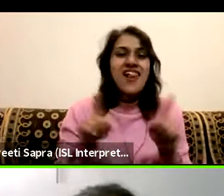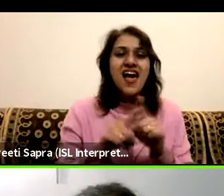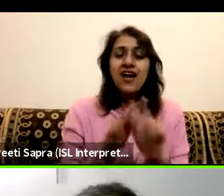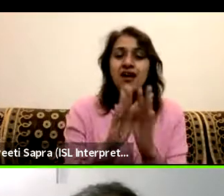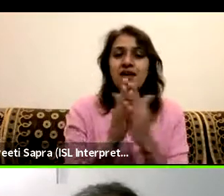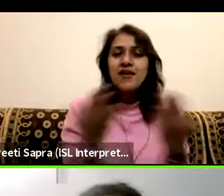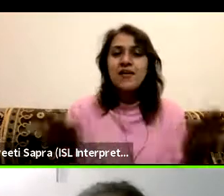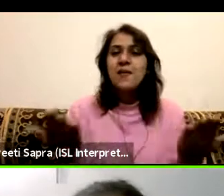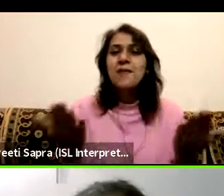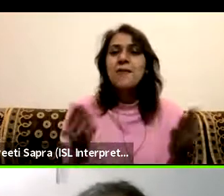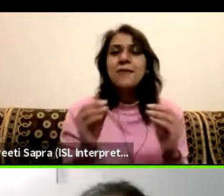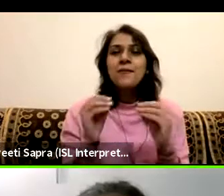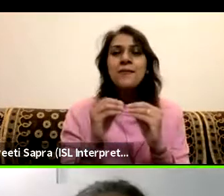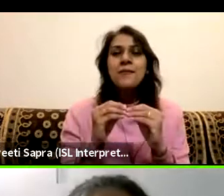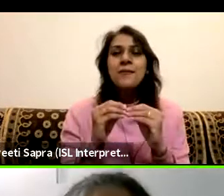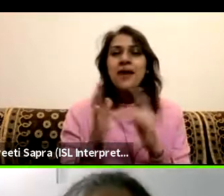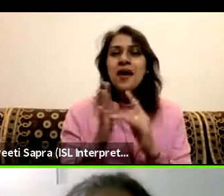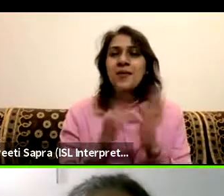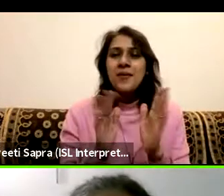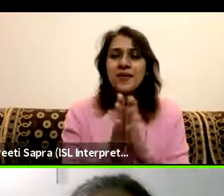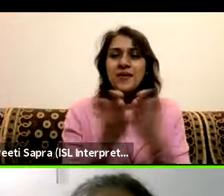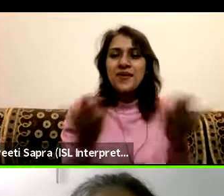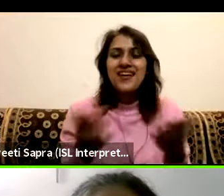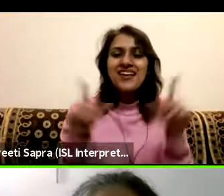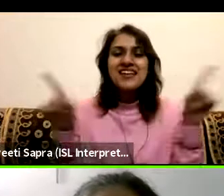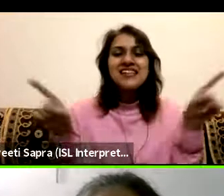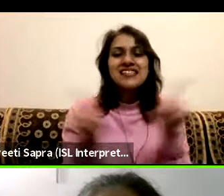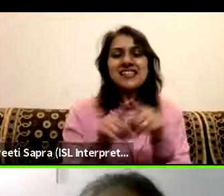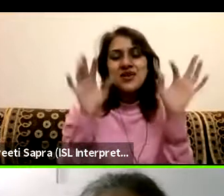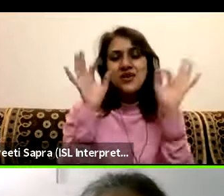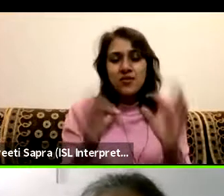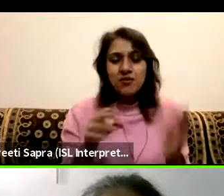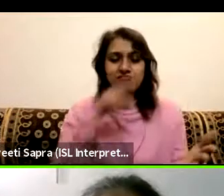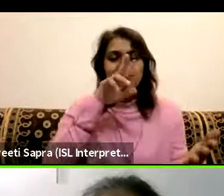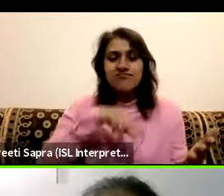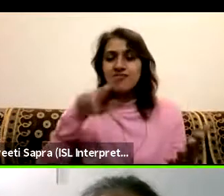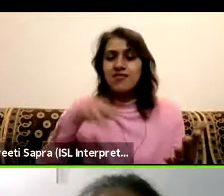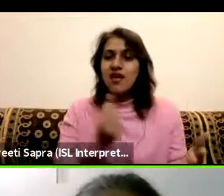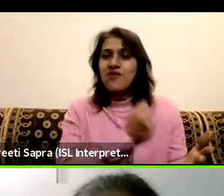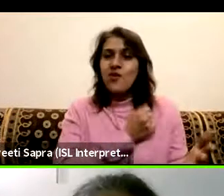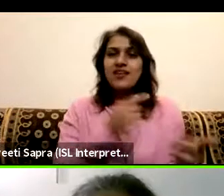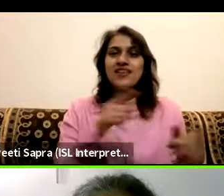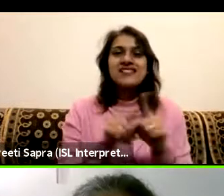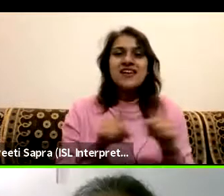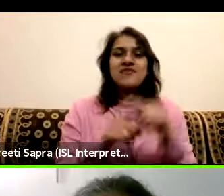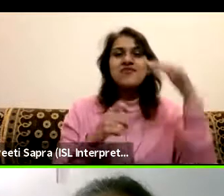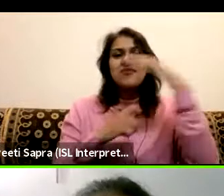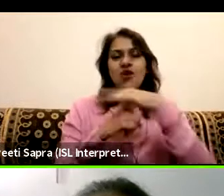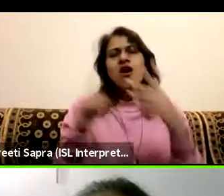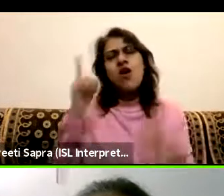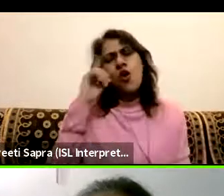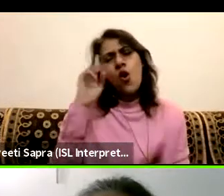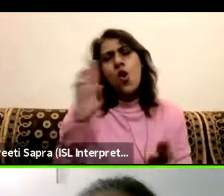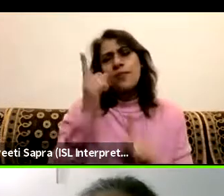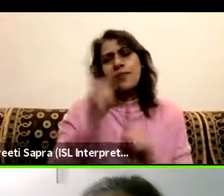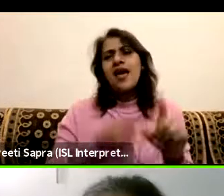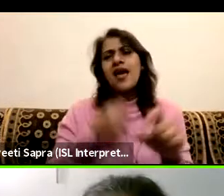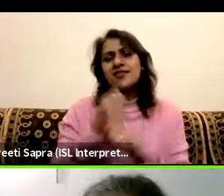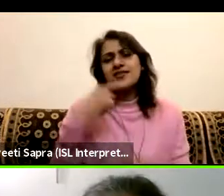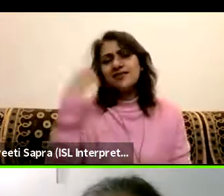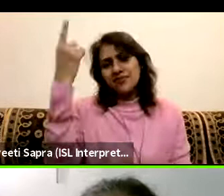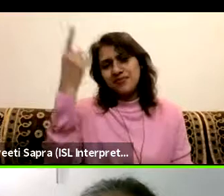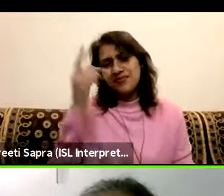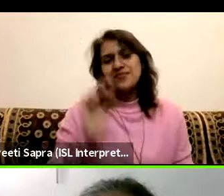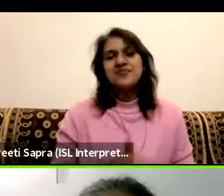that, every year we have to be there. And but I'm sure next year we will be there. I'm